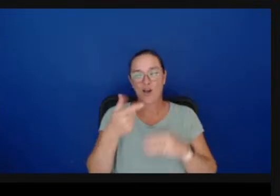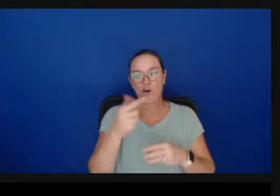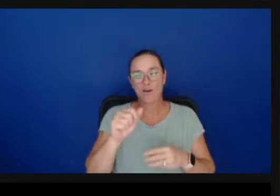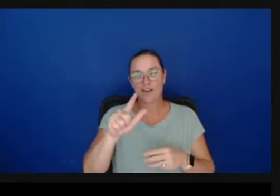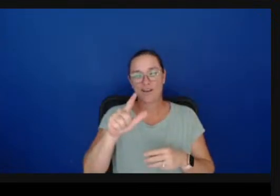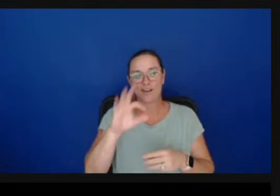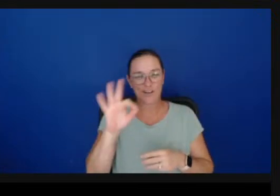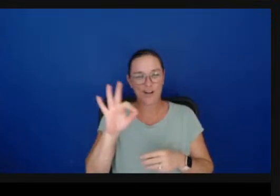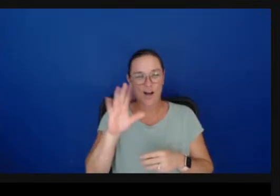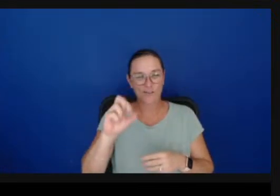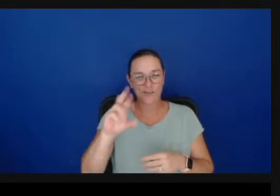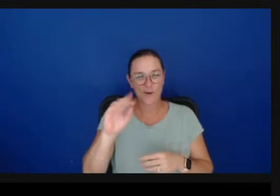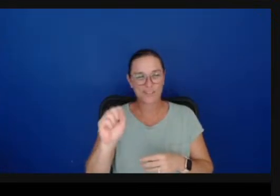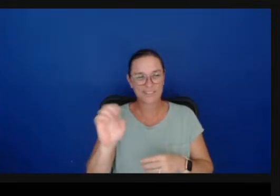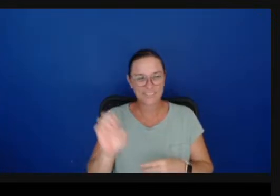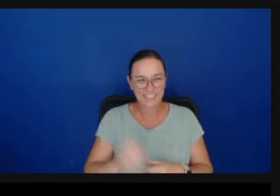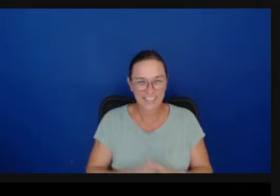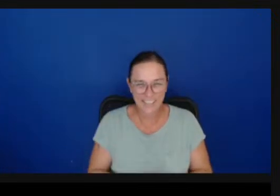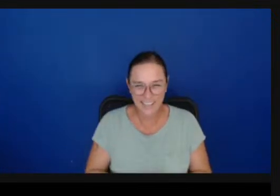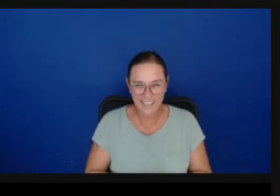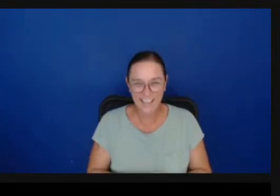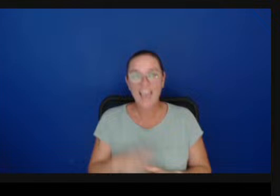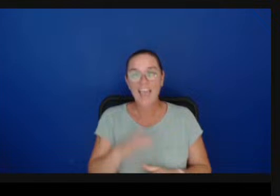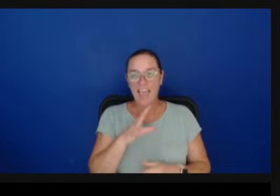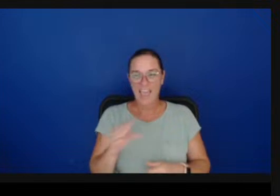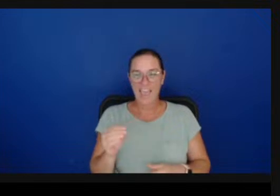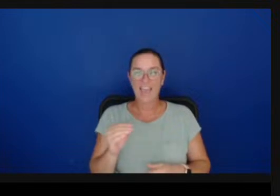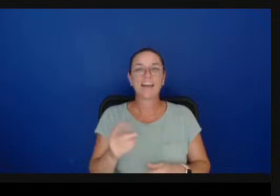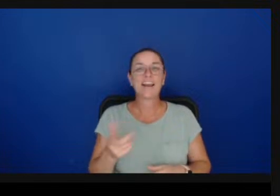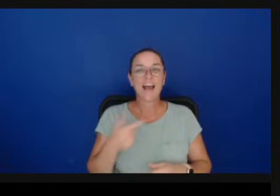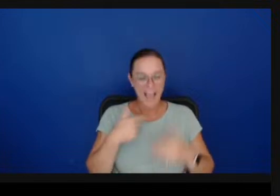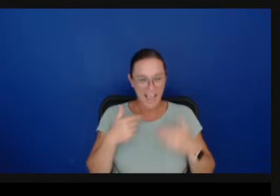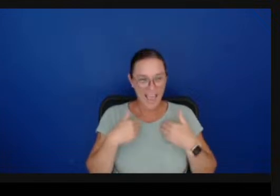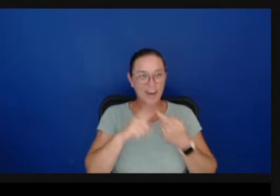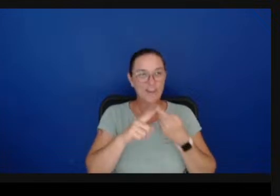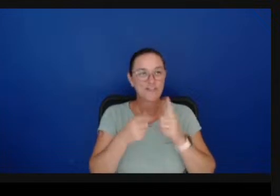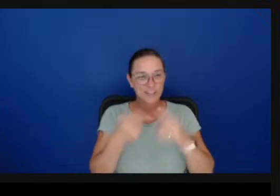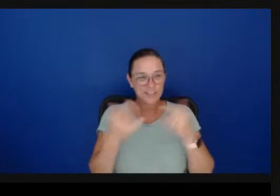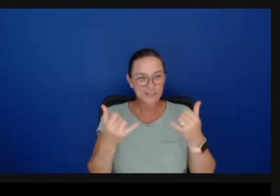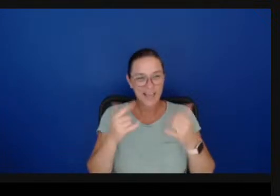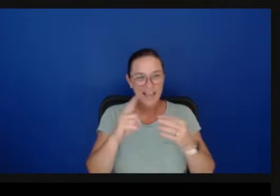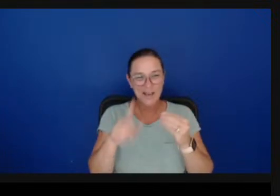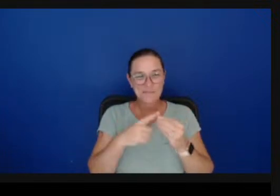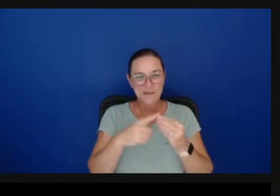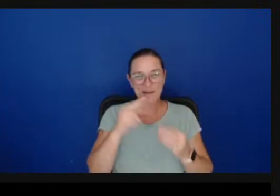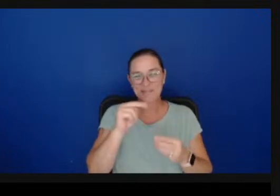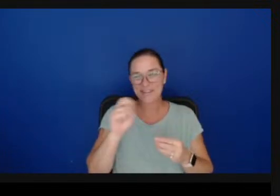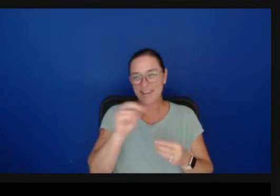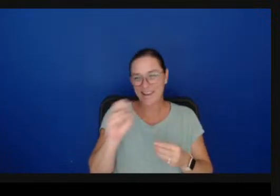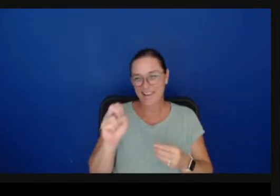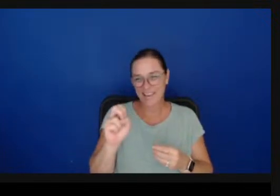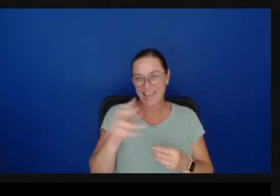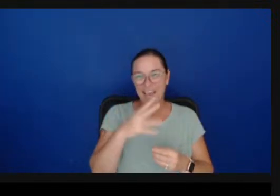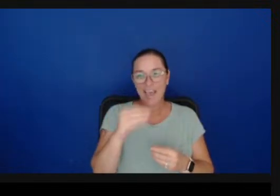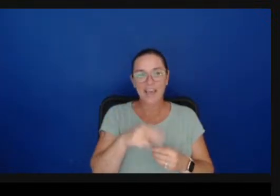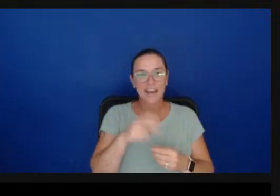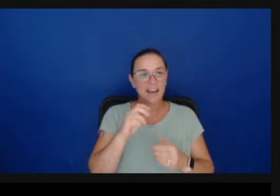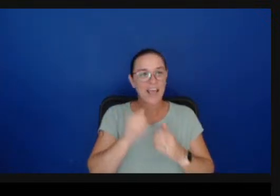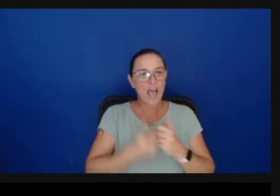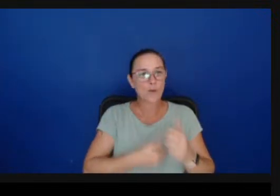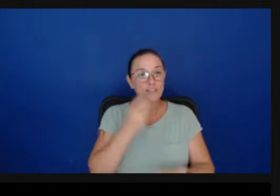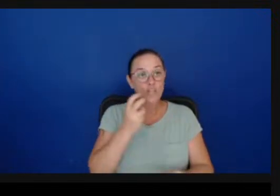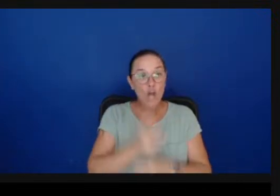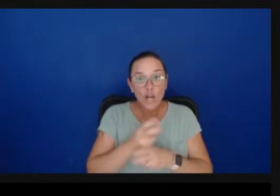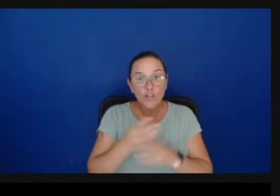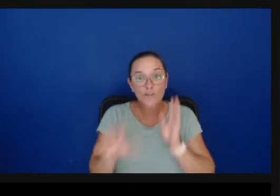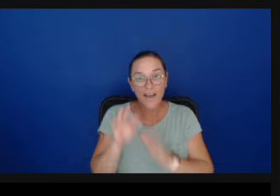Waikoloa Village. No, you're right. And I had this conversation with a friend today about the Nene and how hard it is to find at the